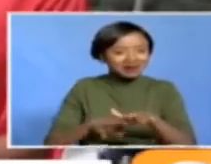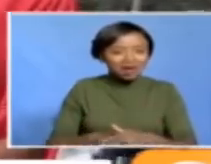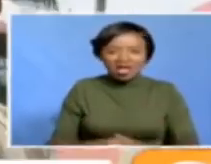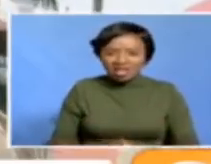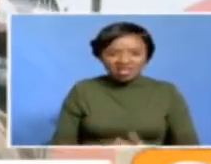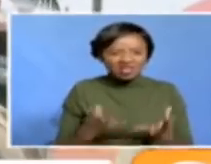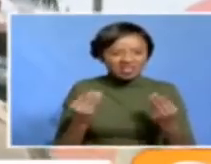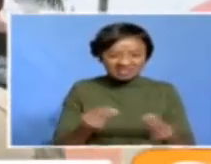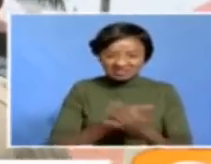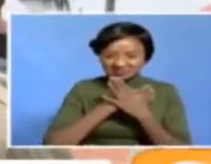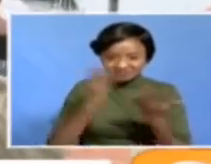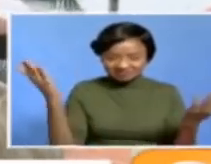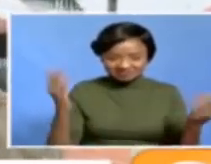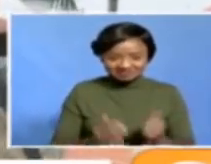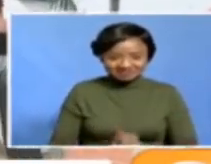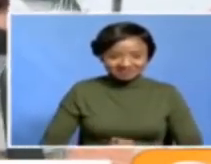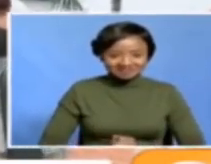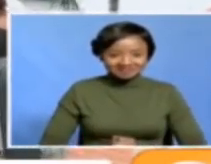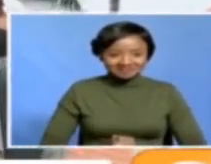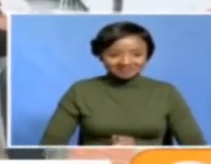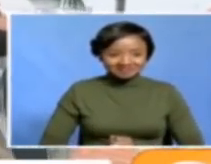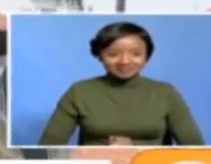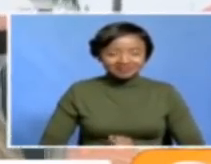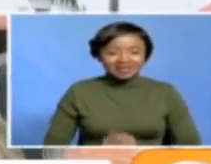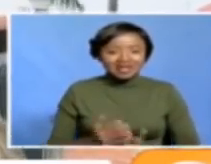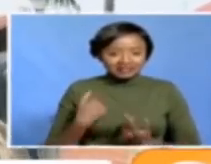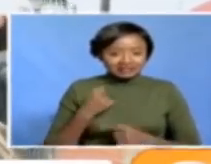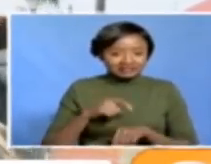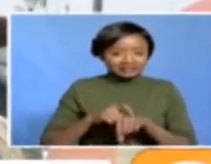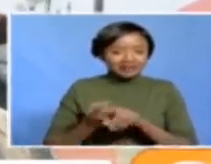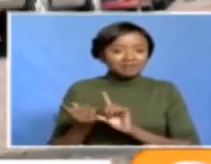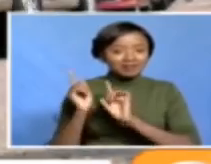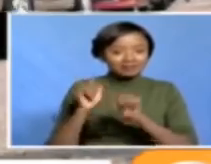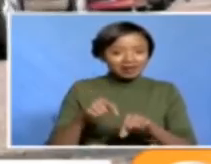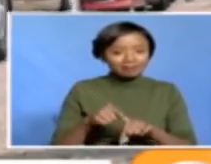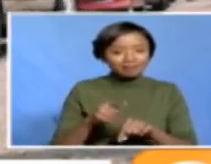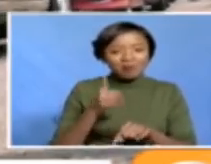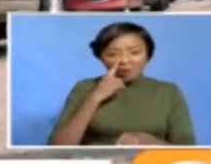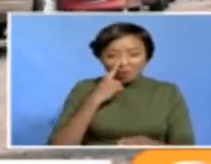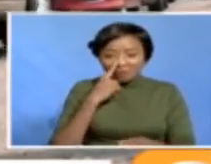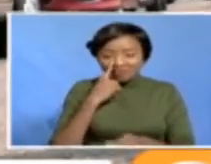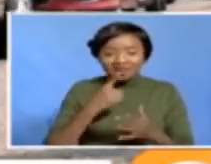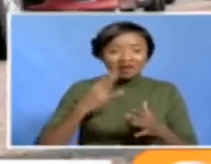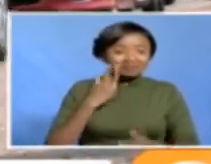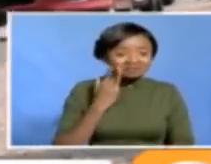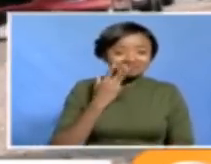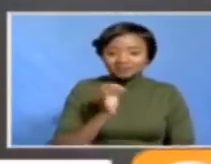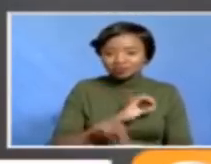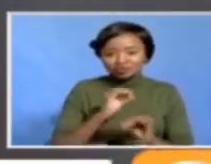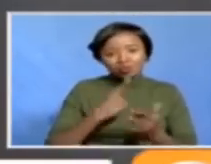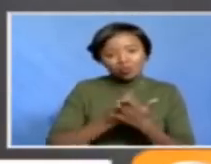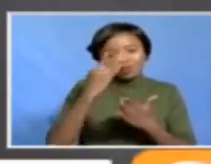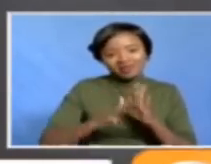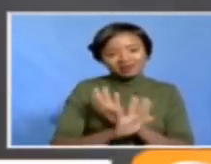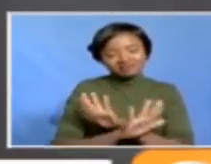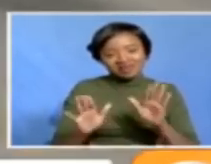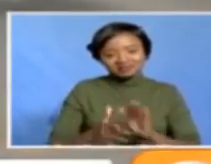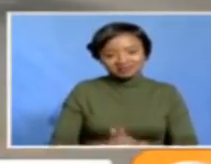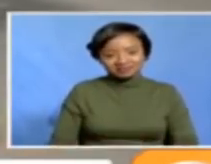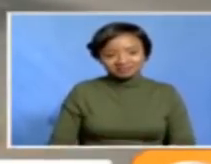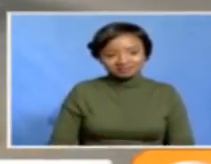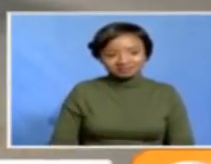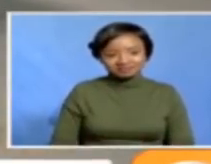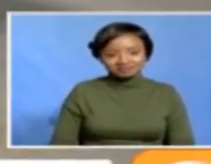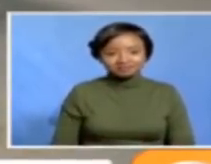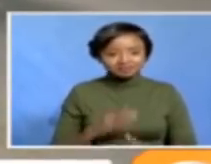meet up. Most times I sleep on the island. I go home by weekend because I live on the mainland. Well, let's do a